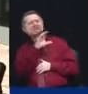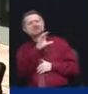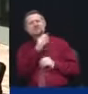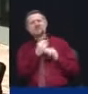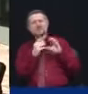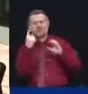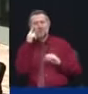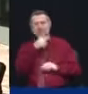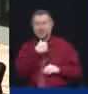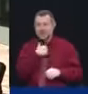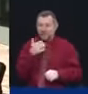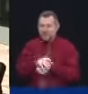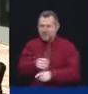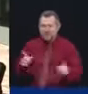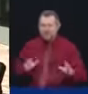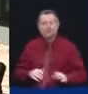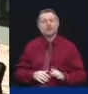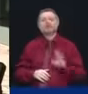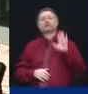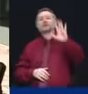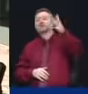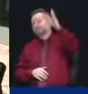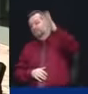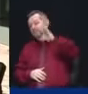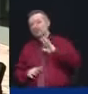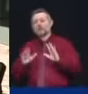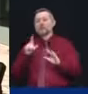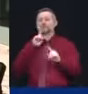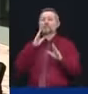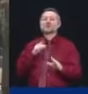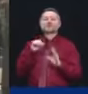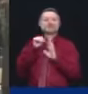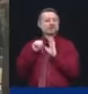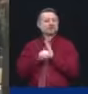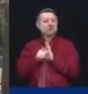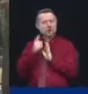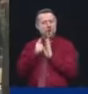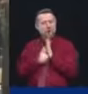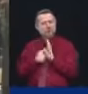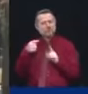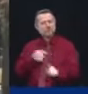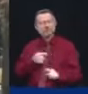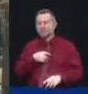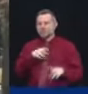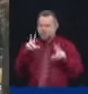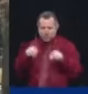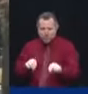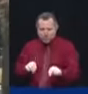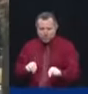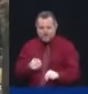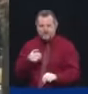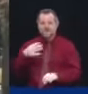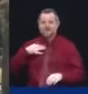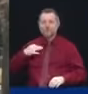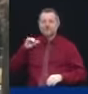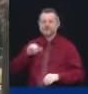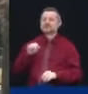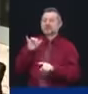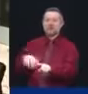volunteer? But it's a question of state. Right. It's a question of state law. No, it's not. It is. The question is, did they volunteer? And I'm saying, yes, they